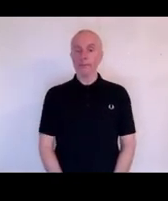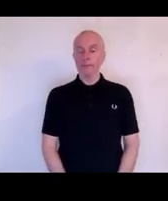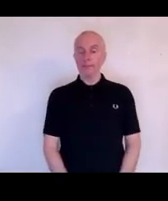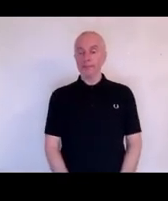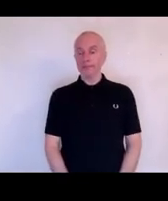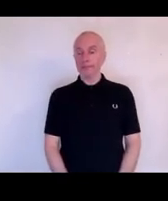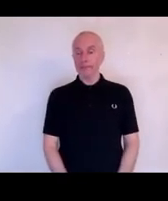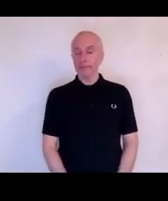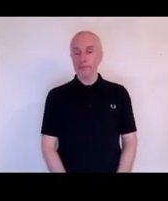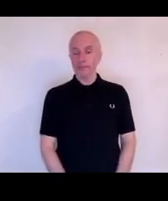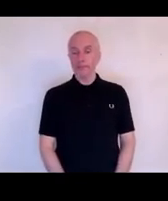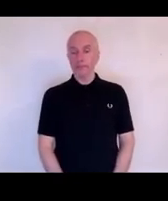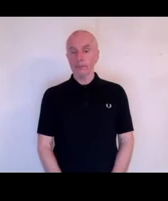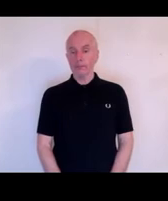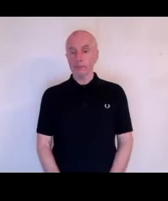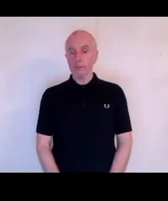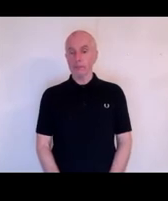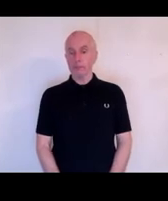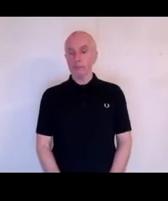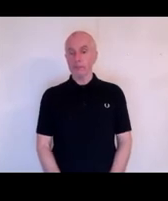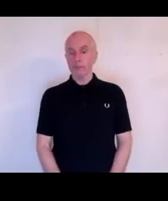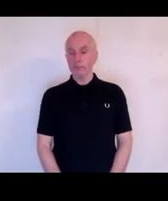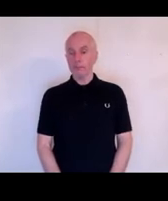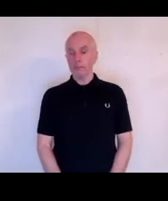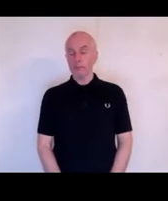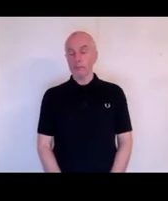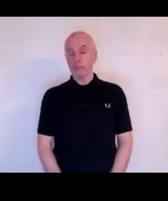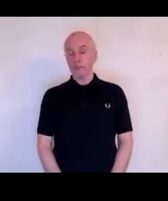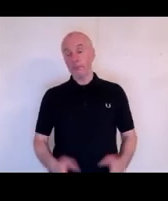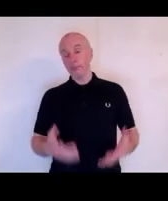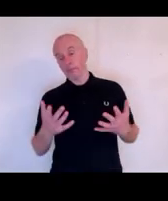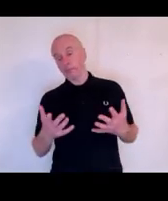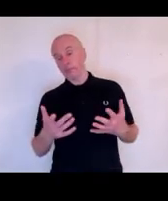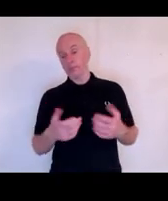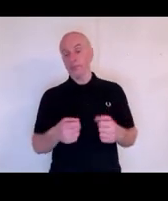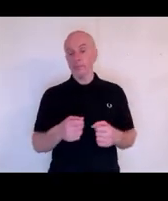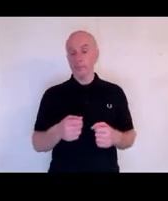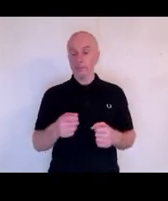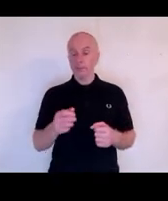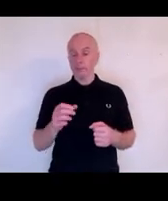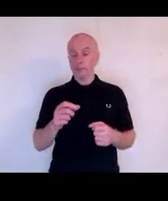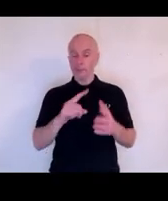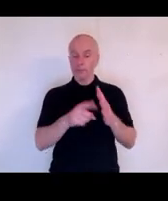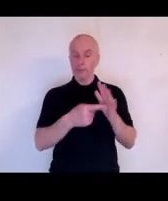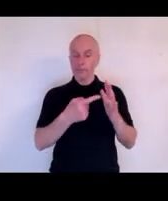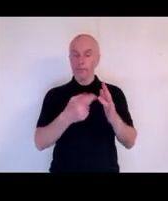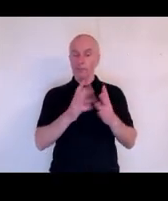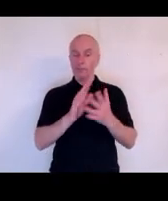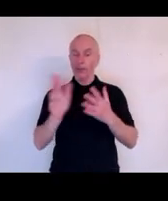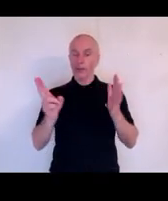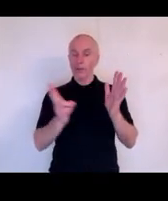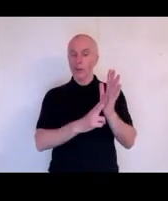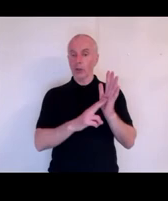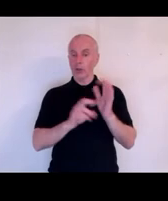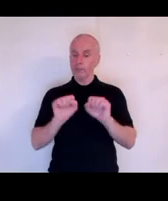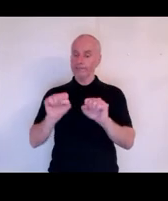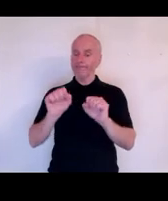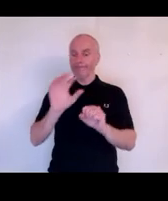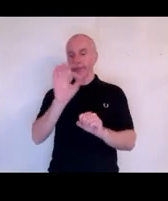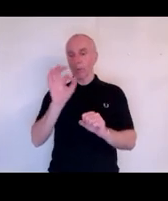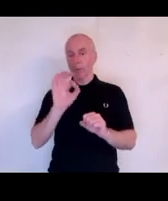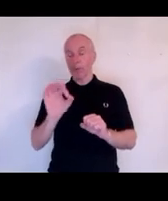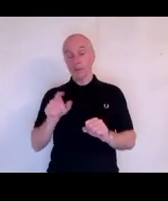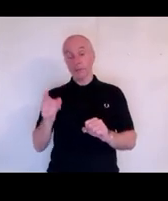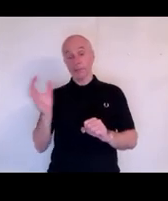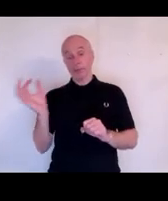Superb, Alan. Brilliant. And actually, that kind of leads just reasonably nicely actually into the next question. So thank you, John, for sending this in. And he's asked, do the